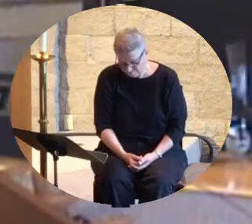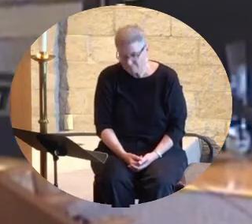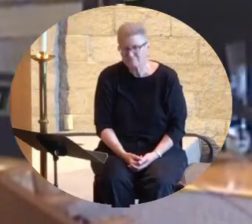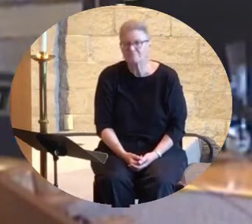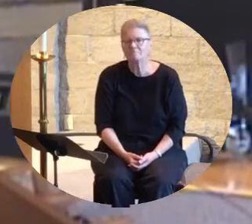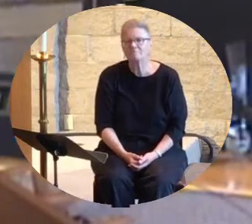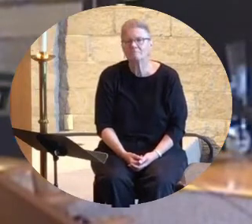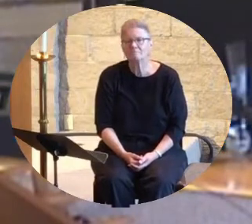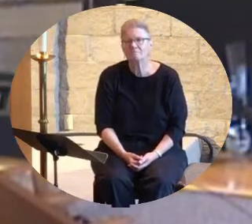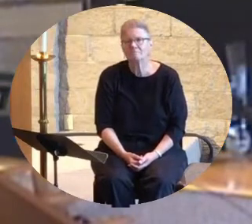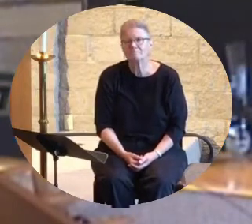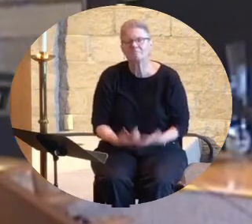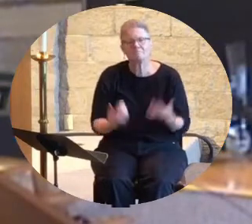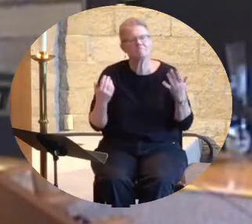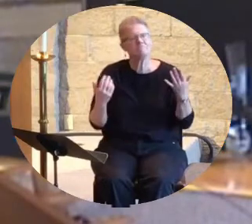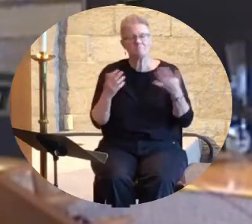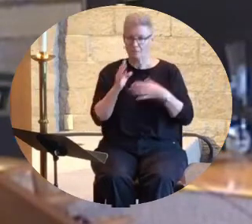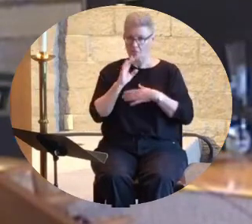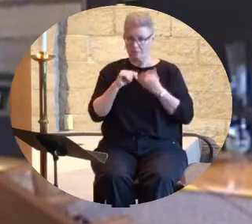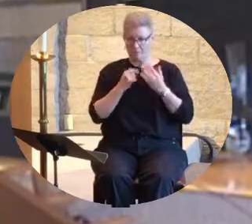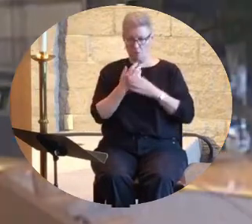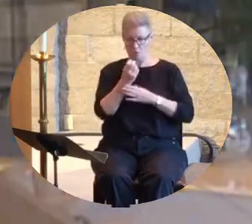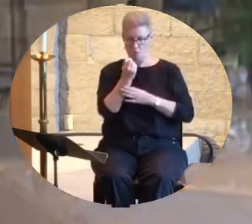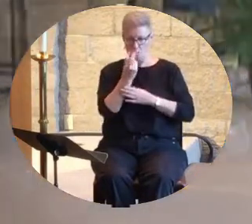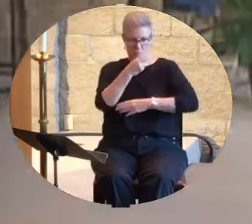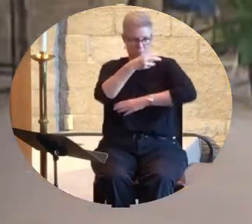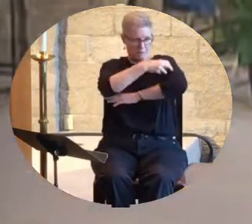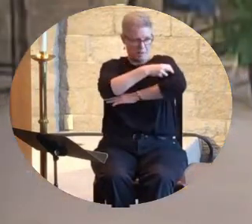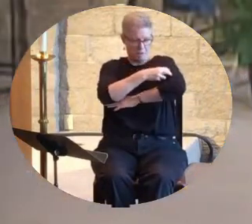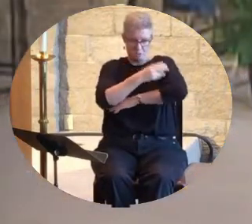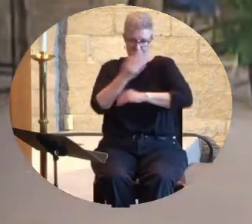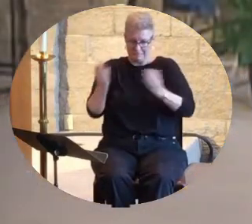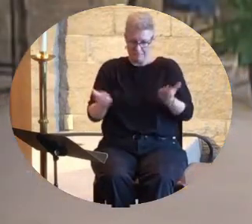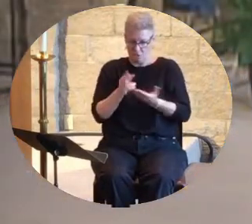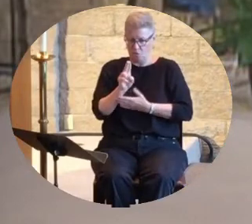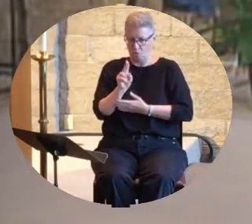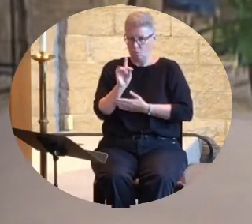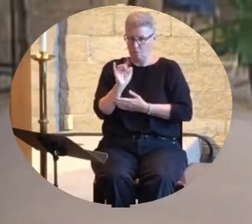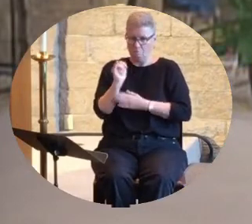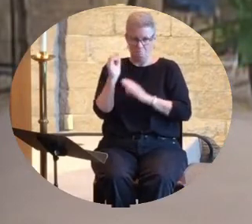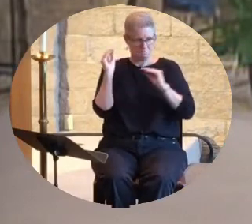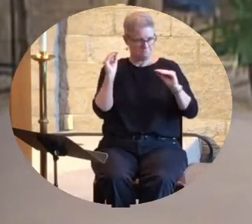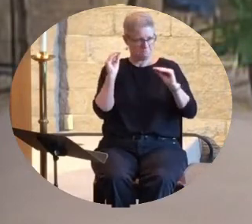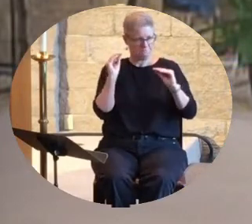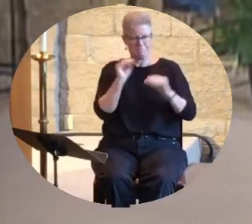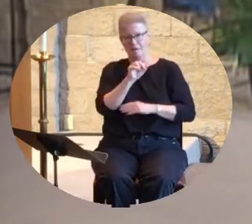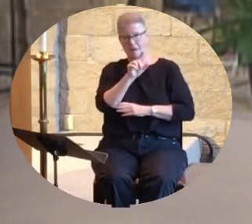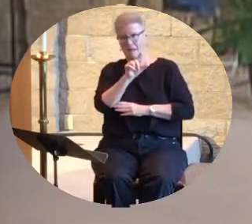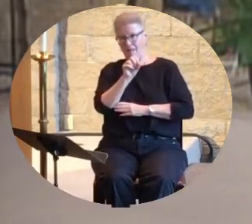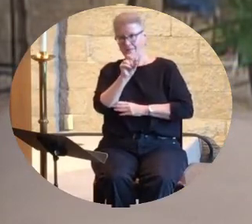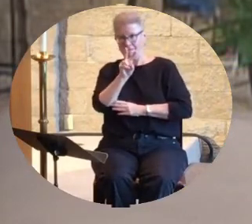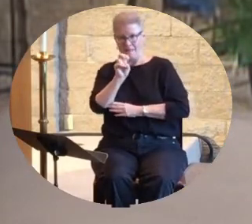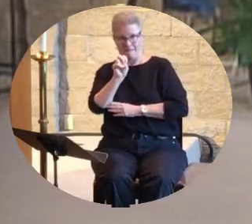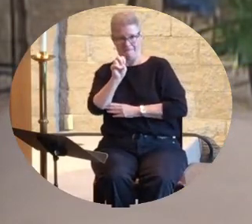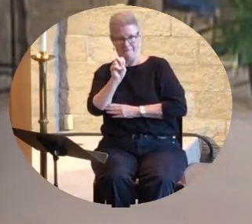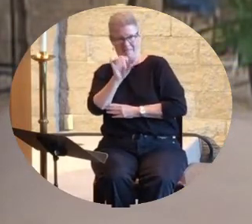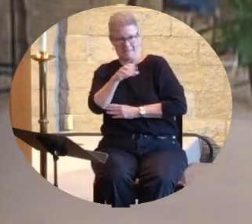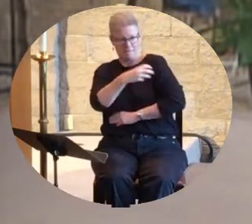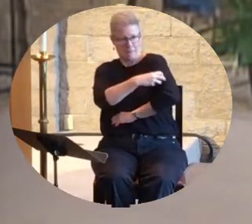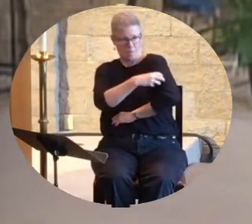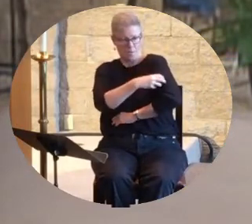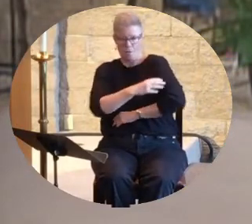Of all the 12 powers that unity teaches, love is the one that